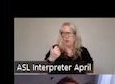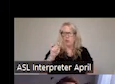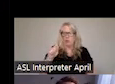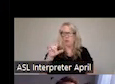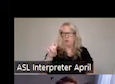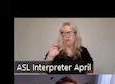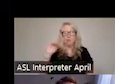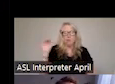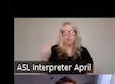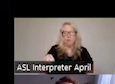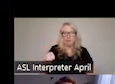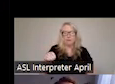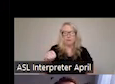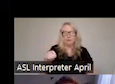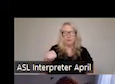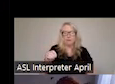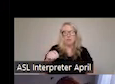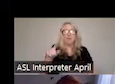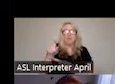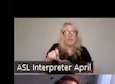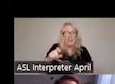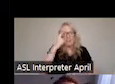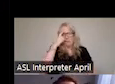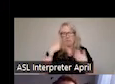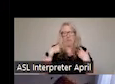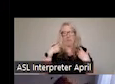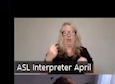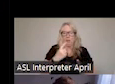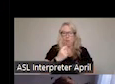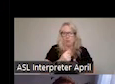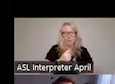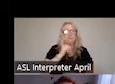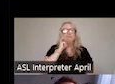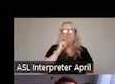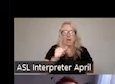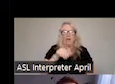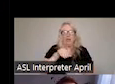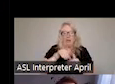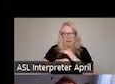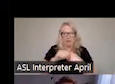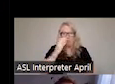13.7% said that they needed mental health treatment and did not access it because they were